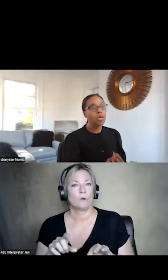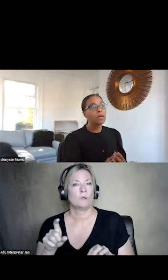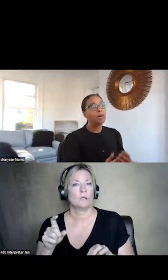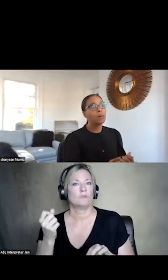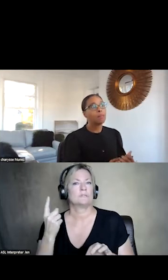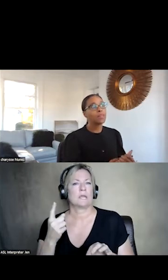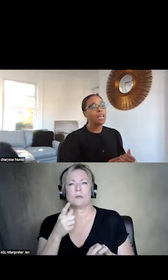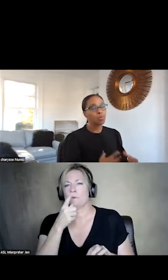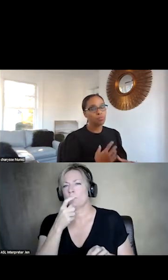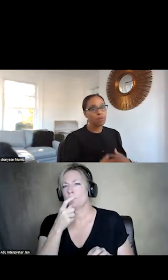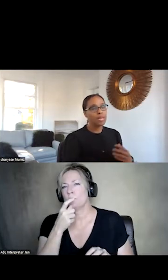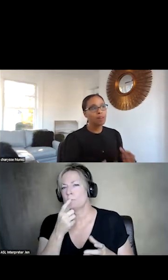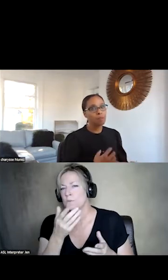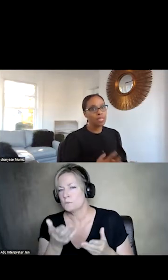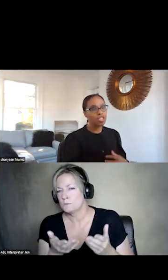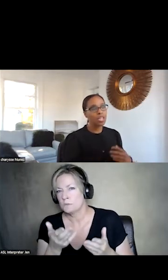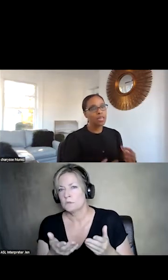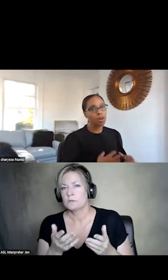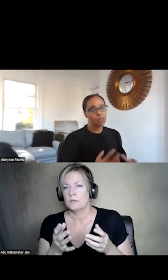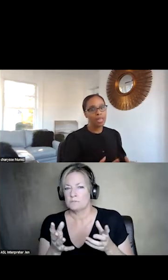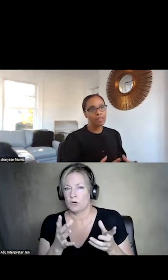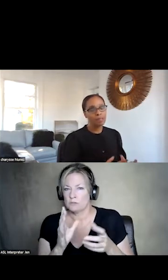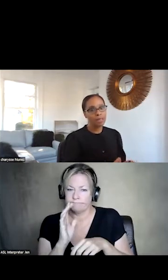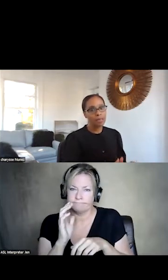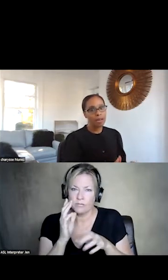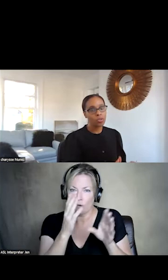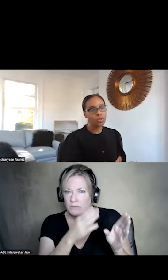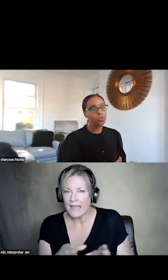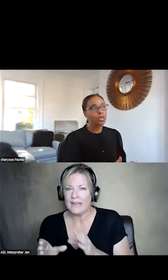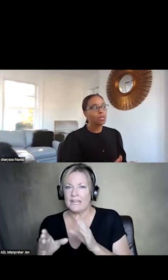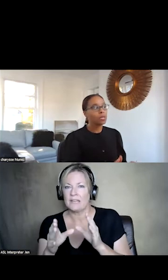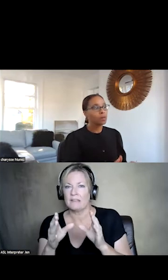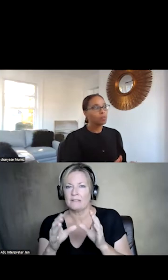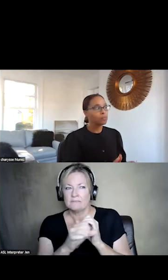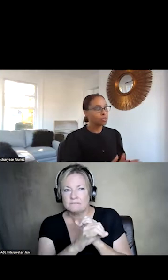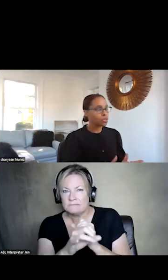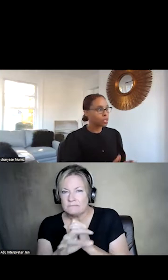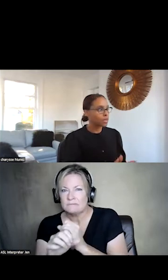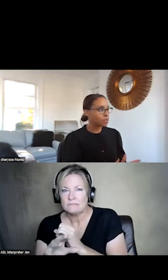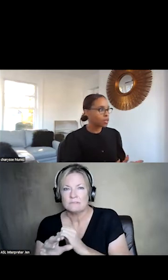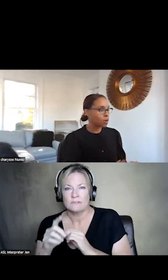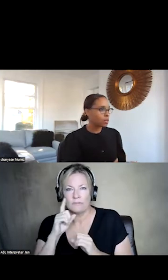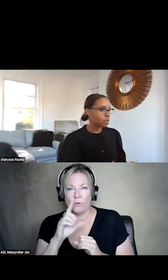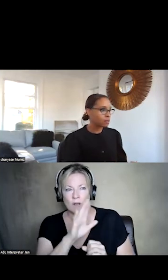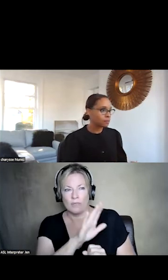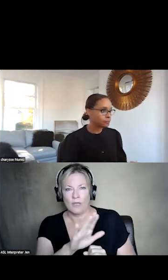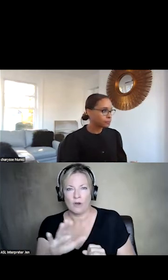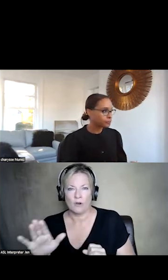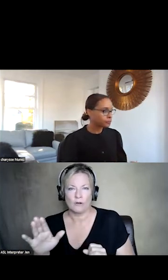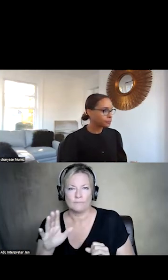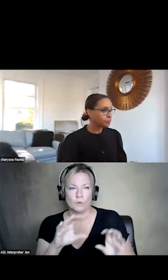who as we're framing out our messaging and our plans at the Ad Council for these respective